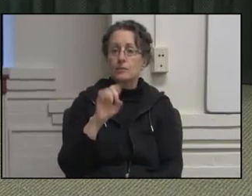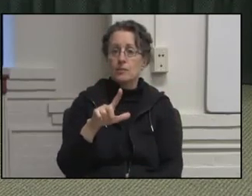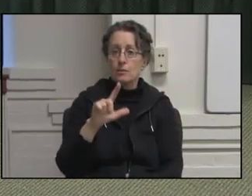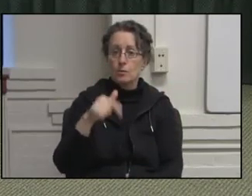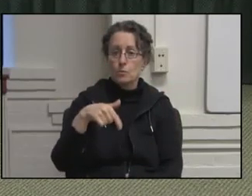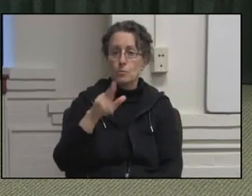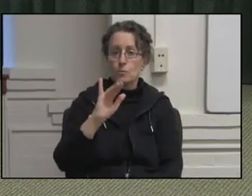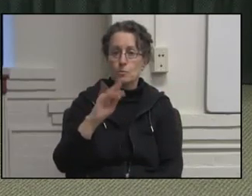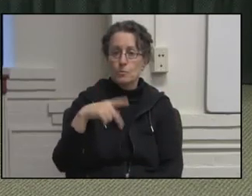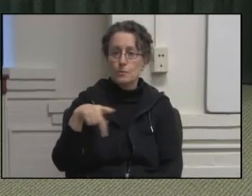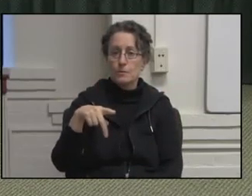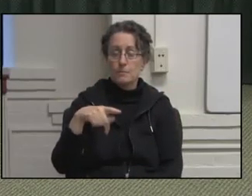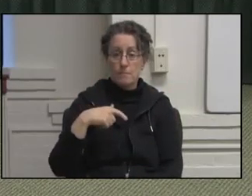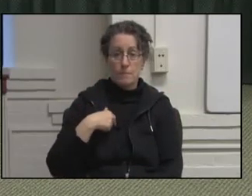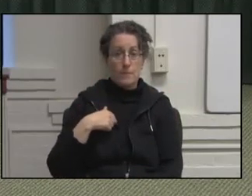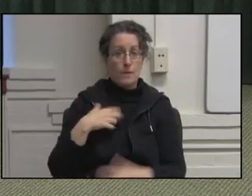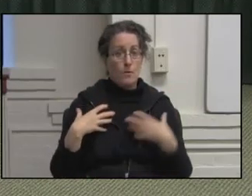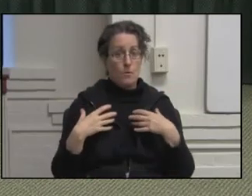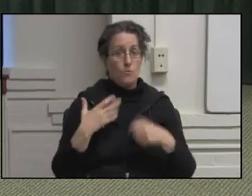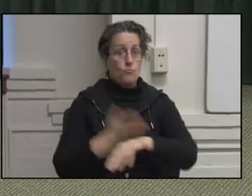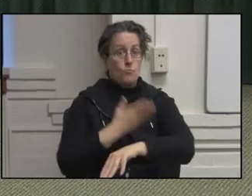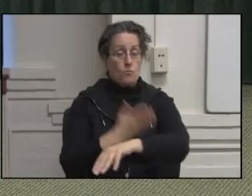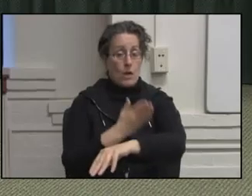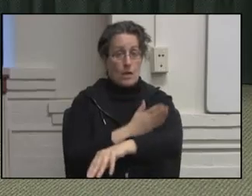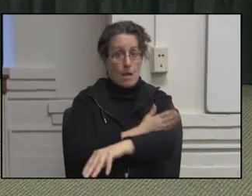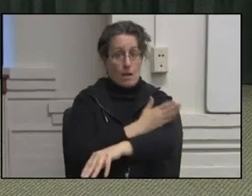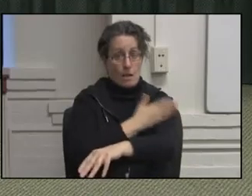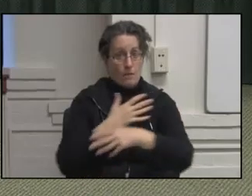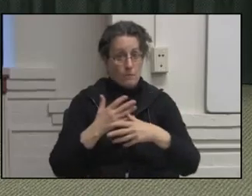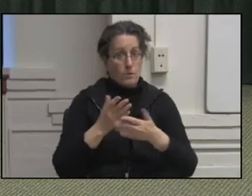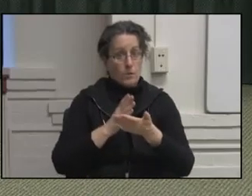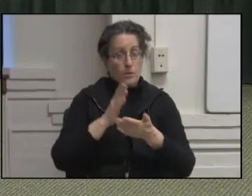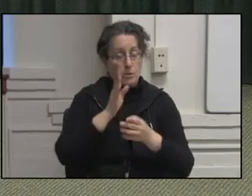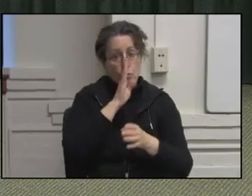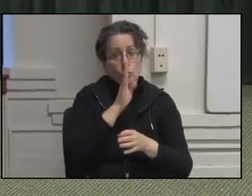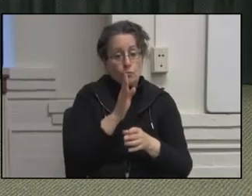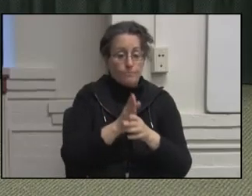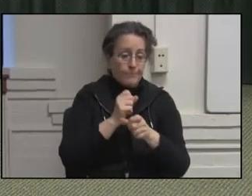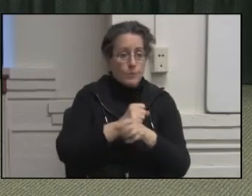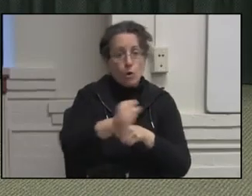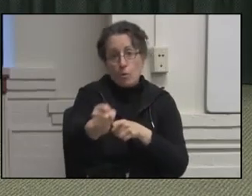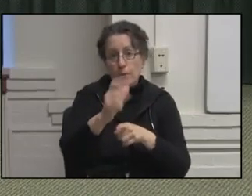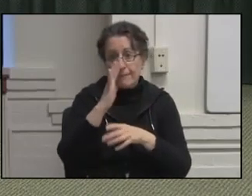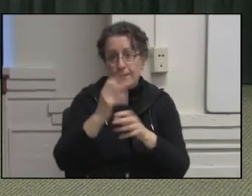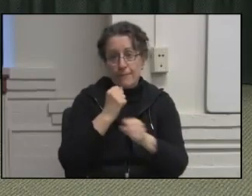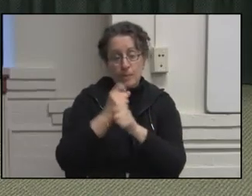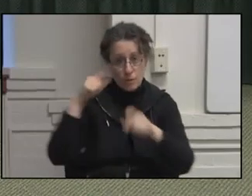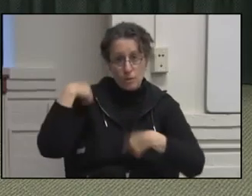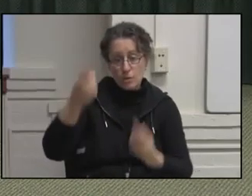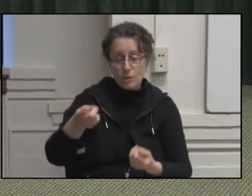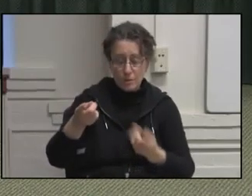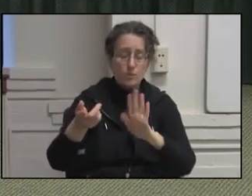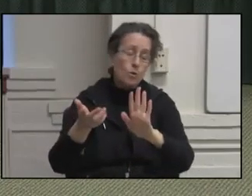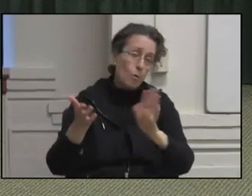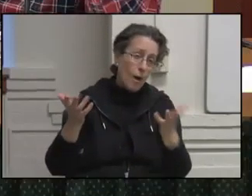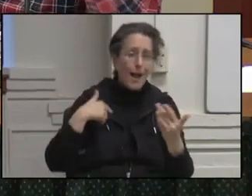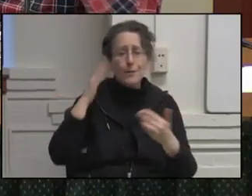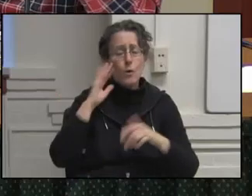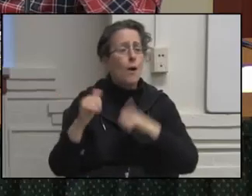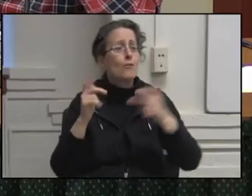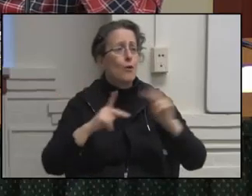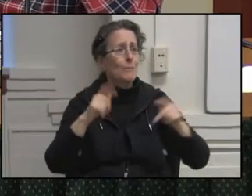I'm sober for about 5 years, and I know a bunch of people in this town who are also sober, and it goes back